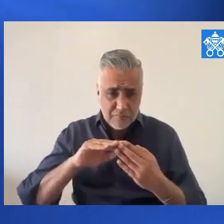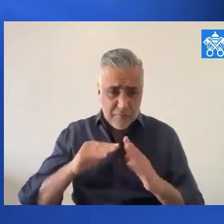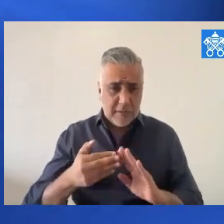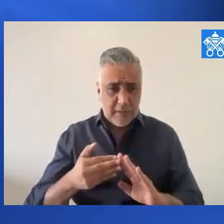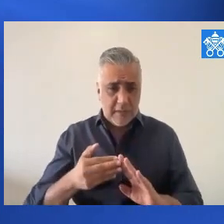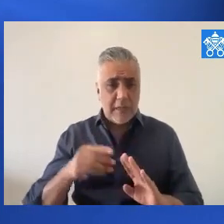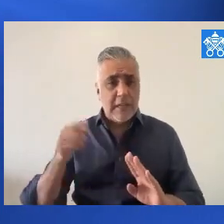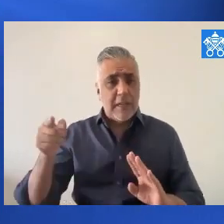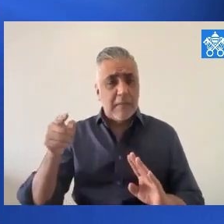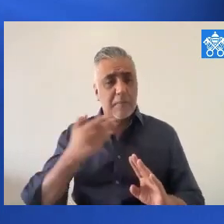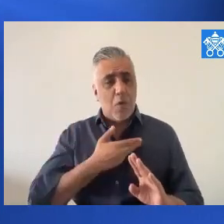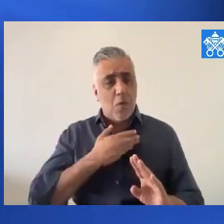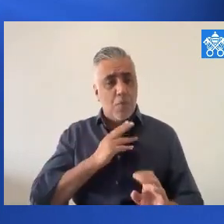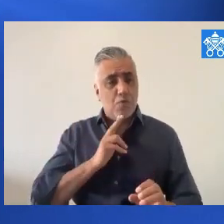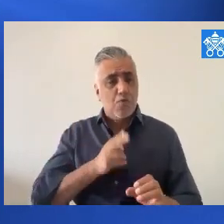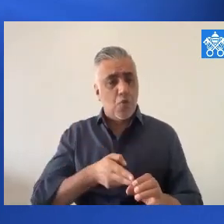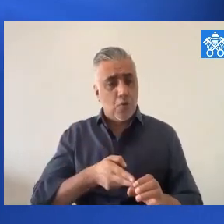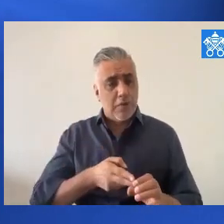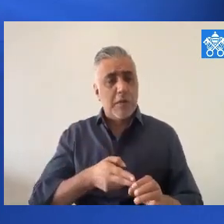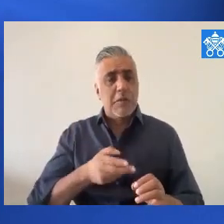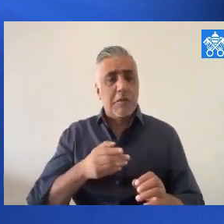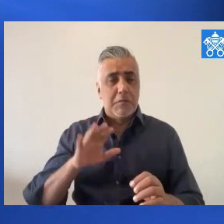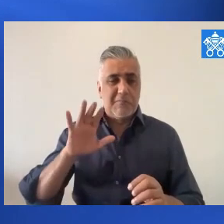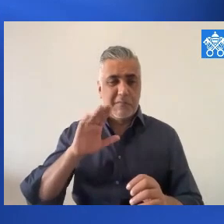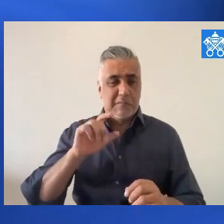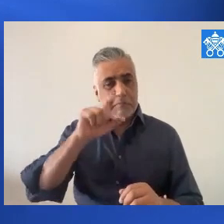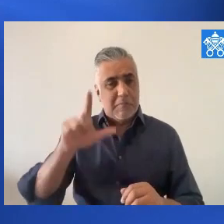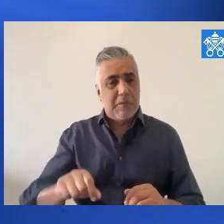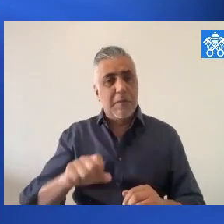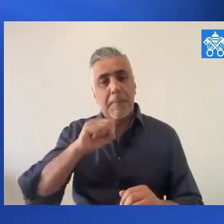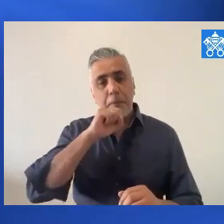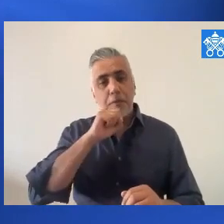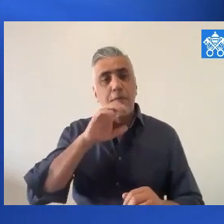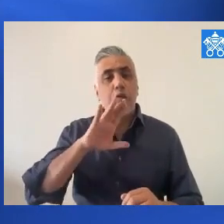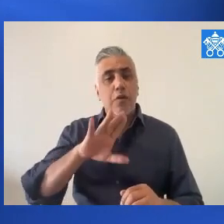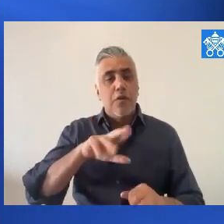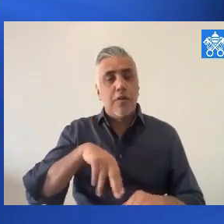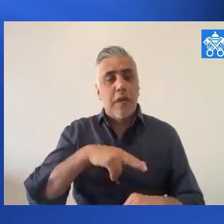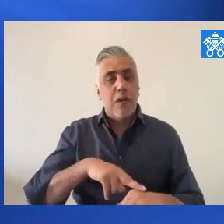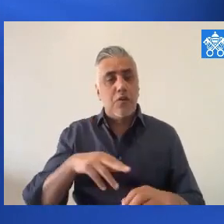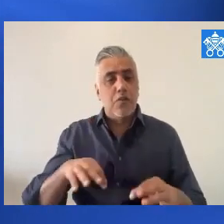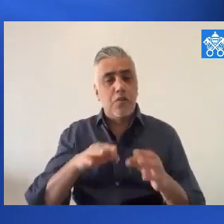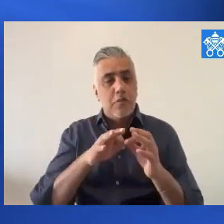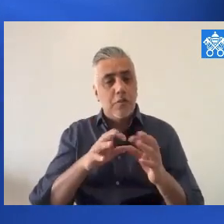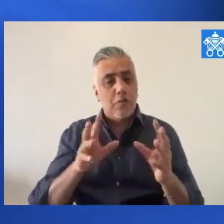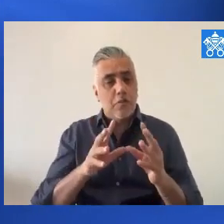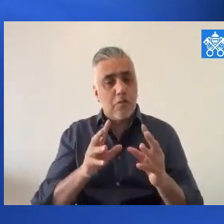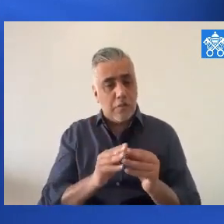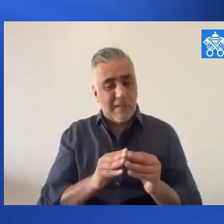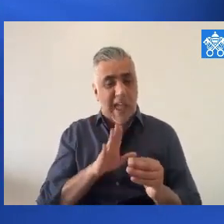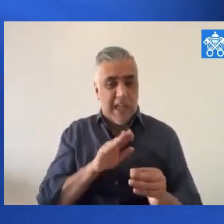Basilicata region, where he joined the nation's bishops for their